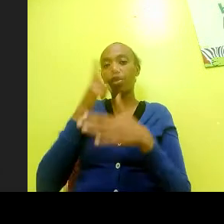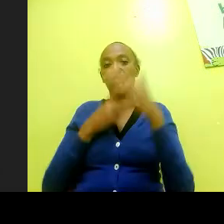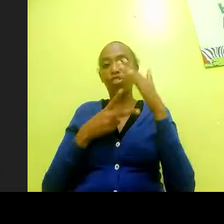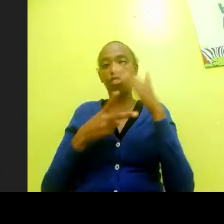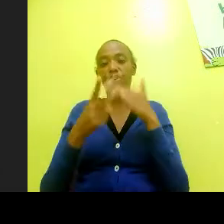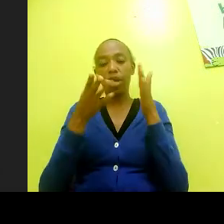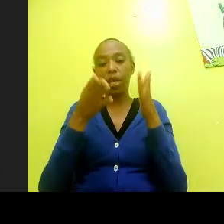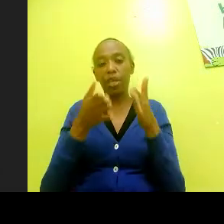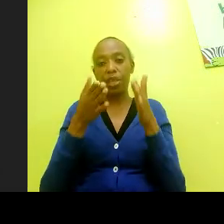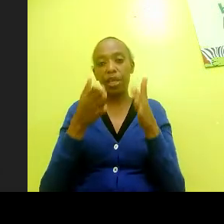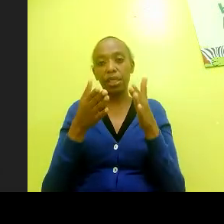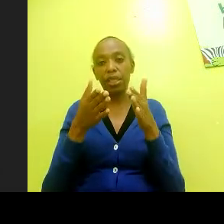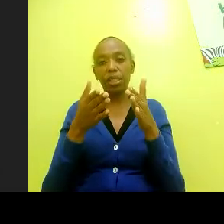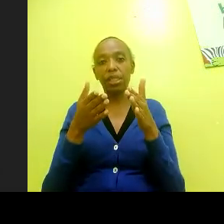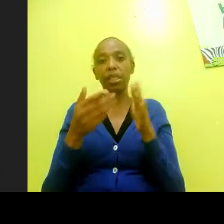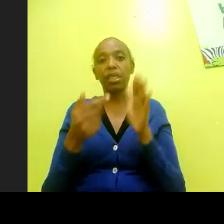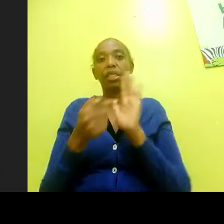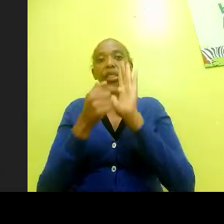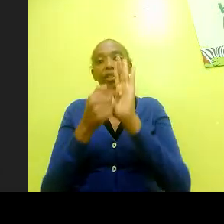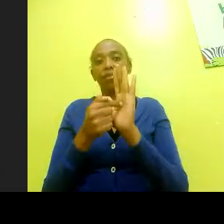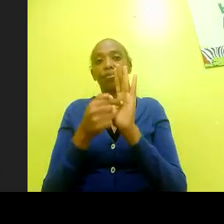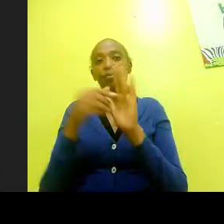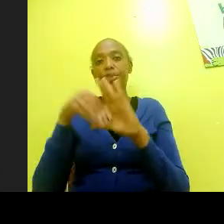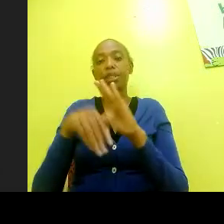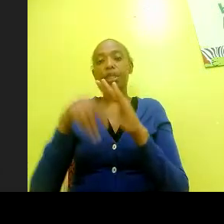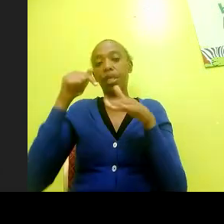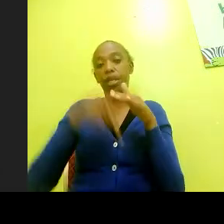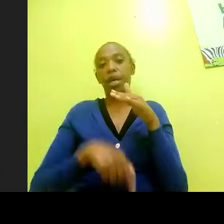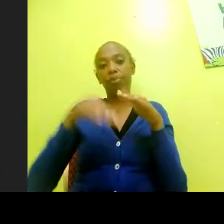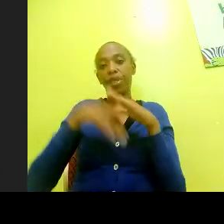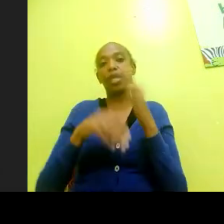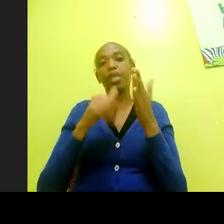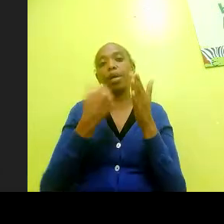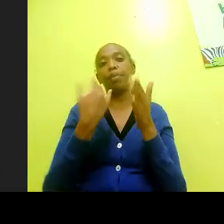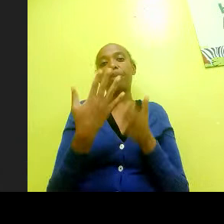is cited in depth in the paper,